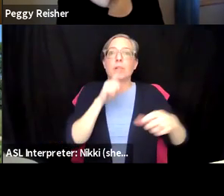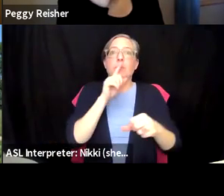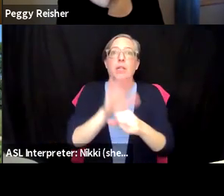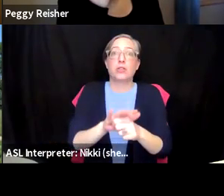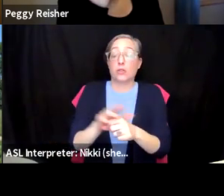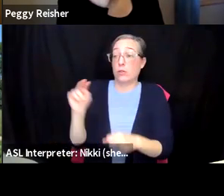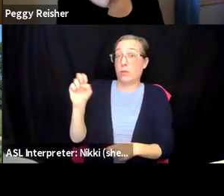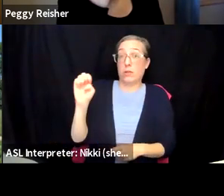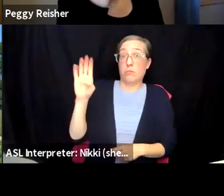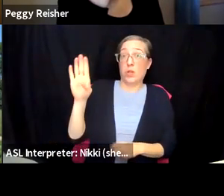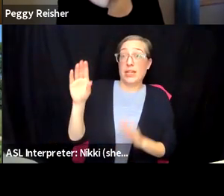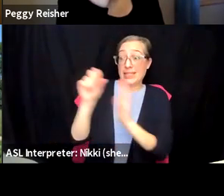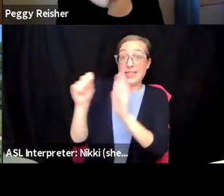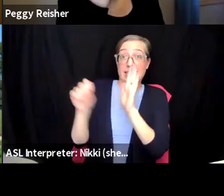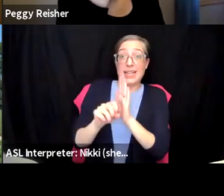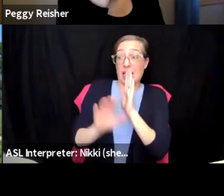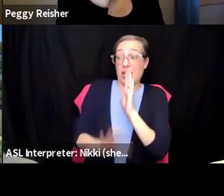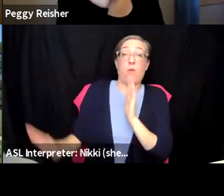covered.